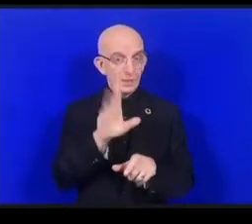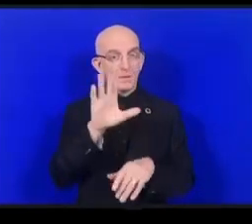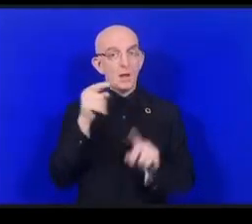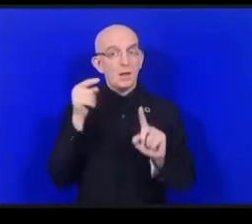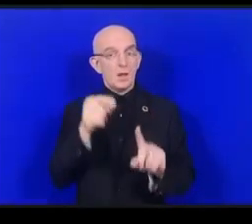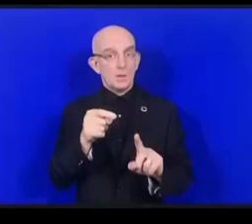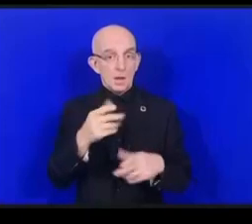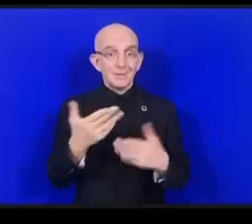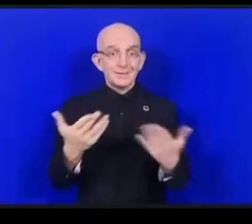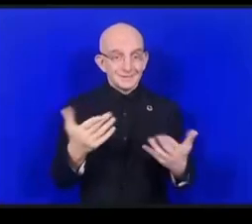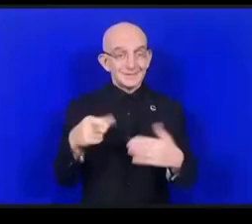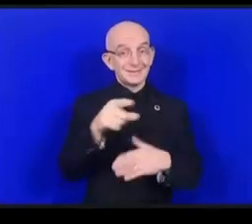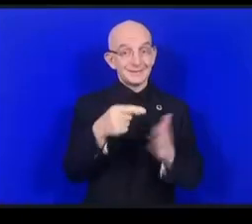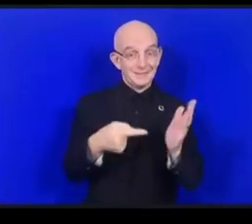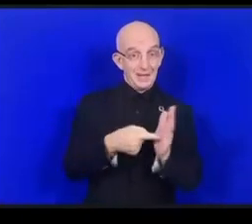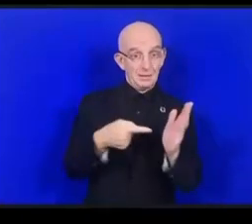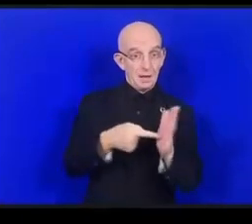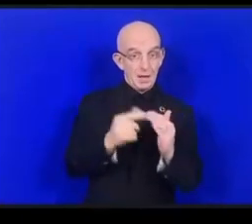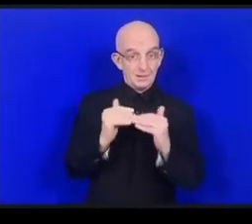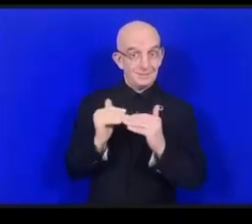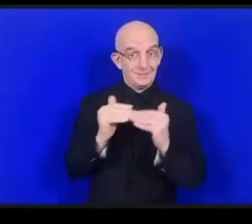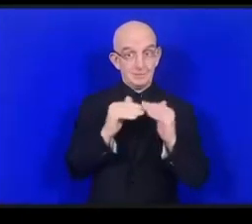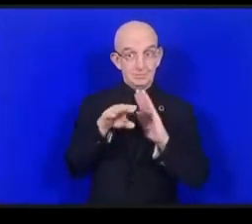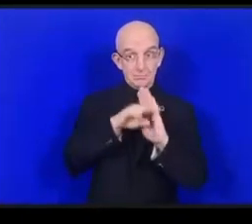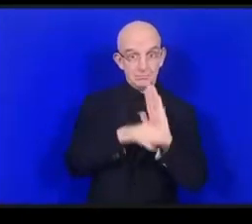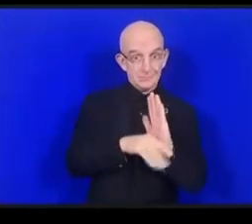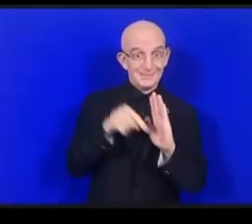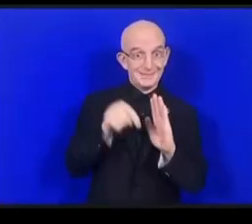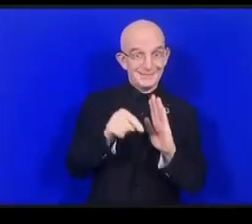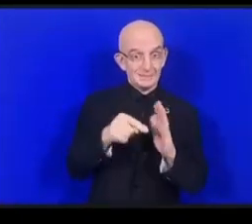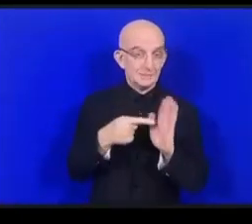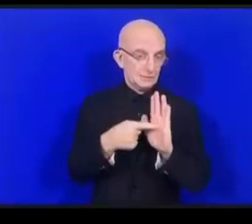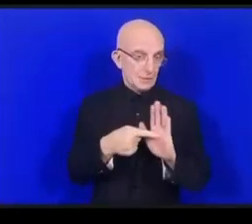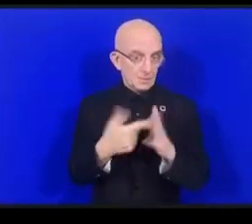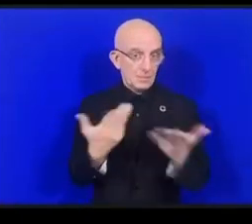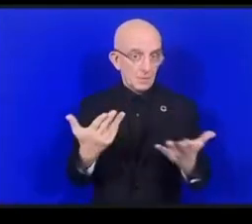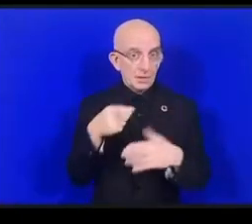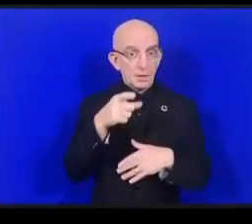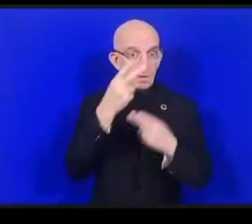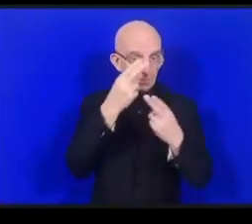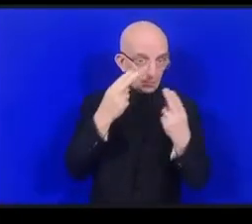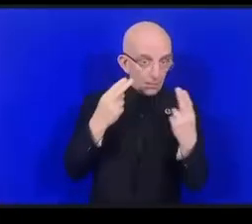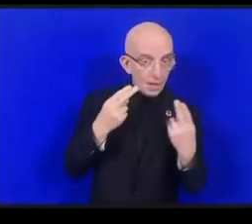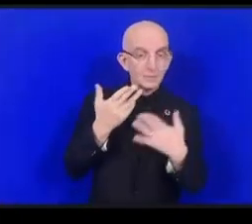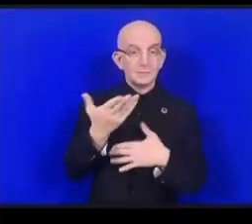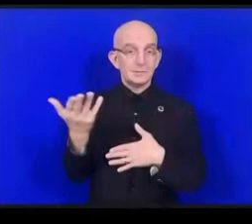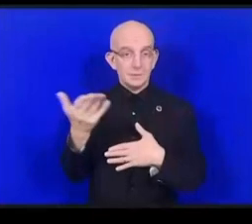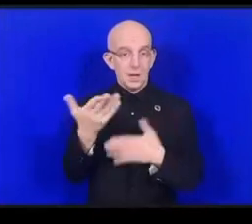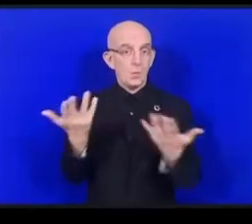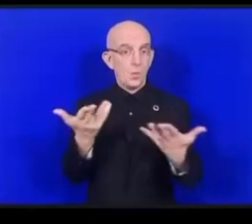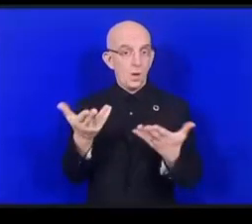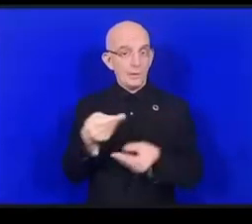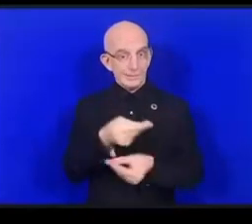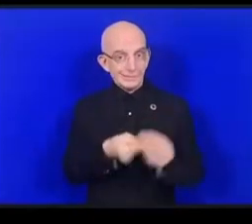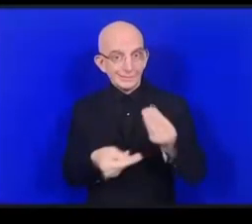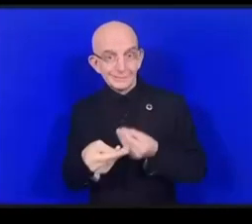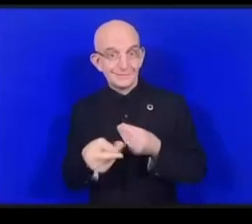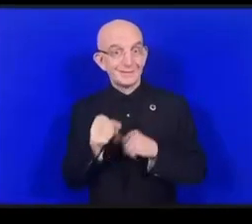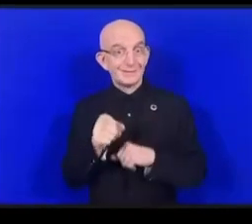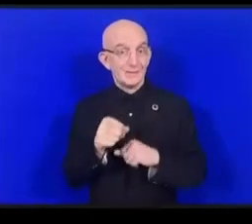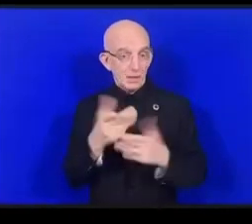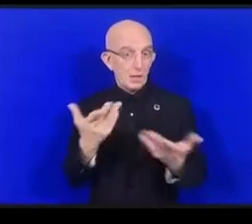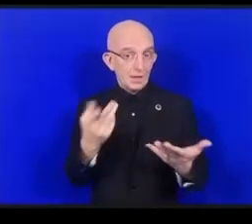sight, and you can still have the designers paint, you know, pale jade over